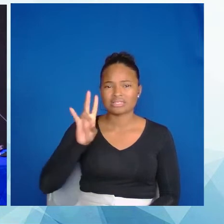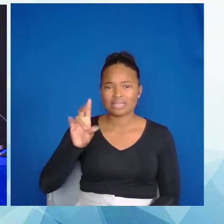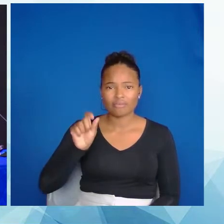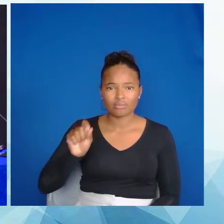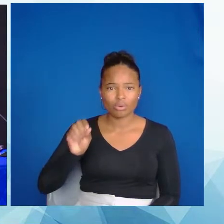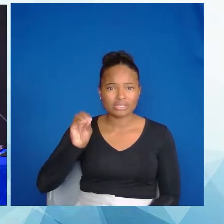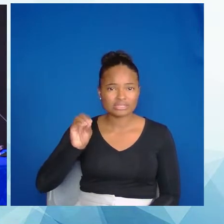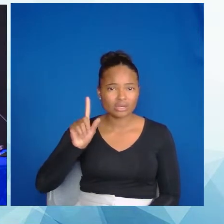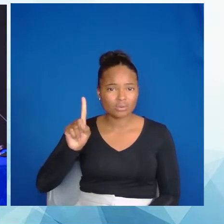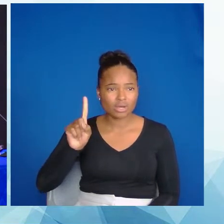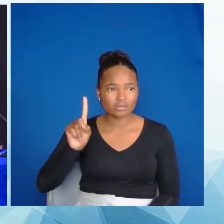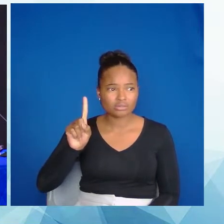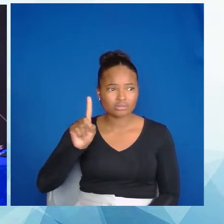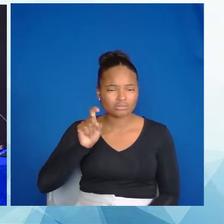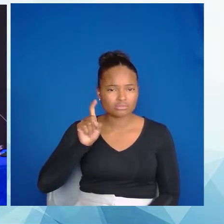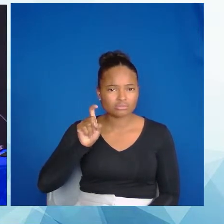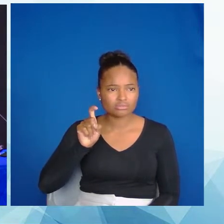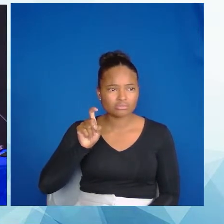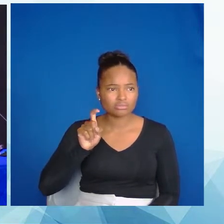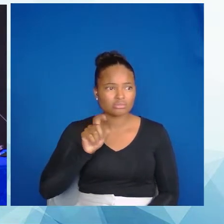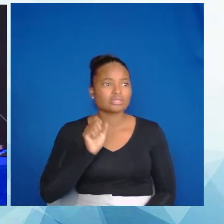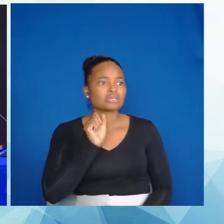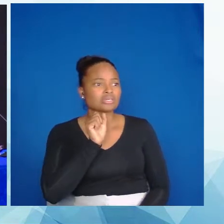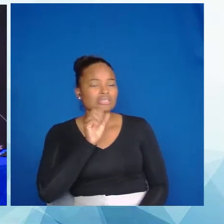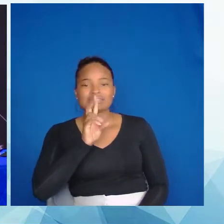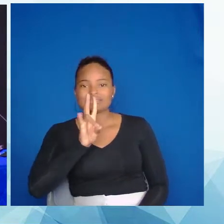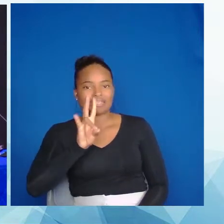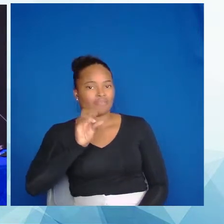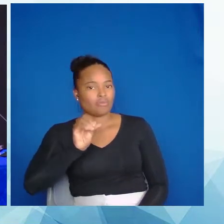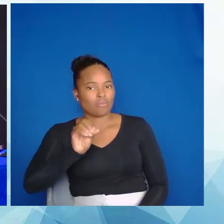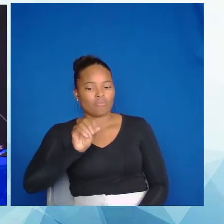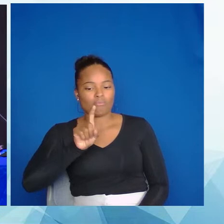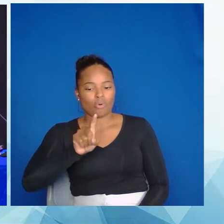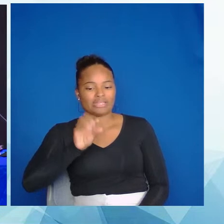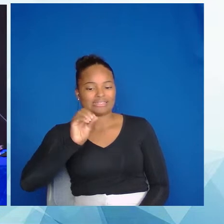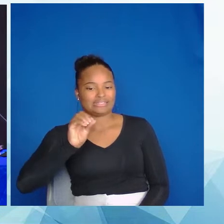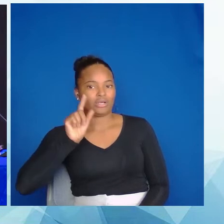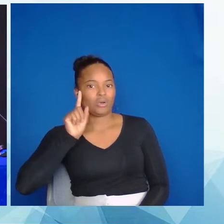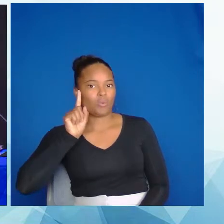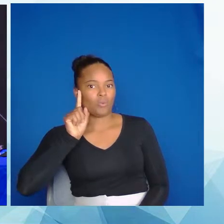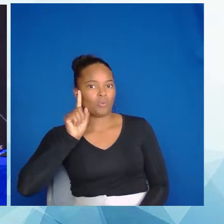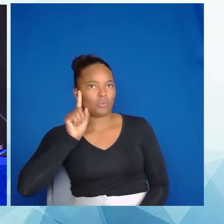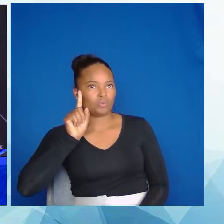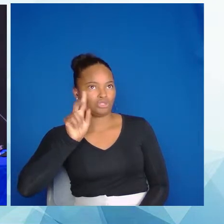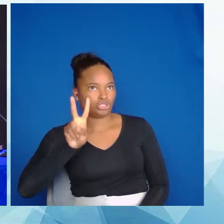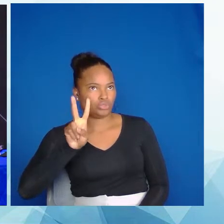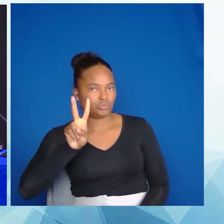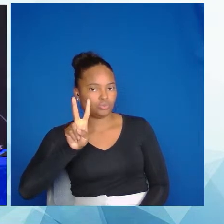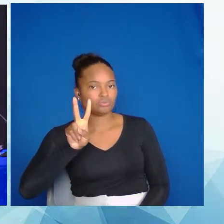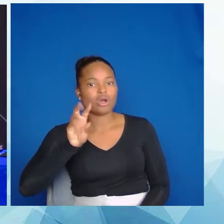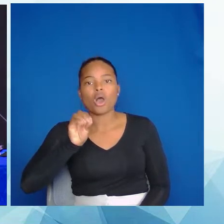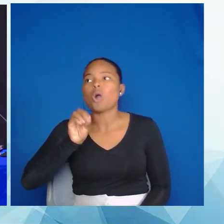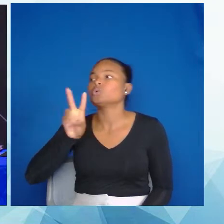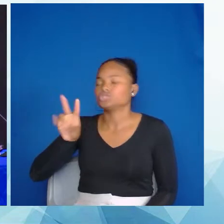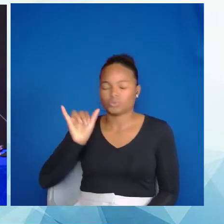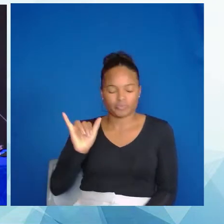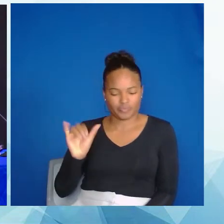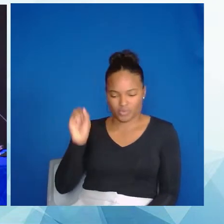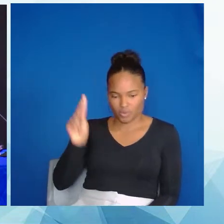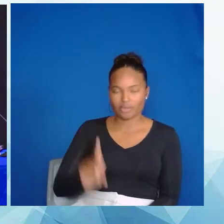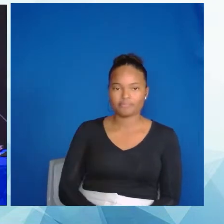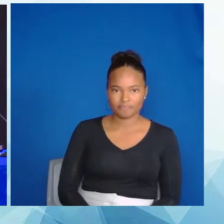7.01, is that on there as well? 7.02, not 7.01. Oh, 2, okay.